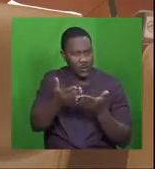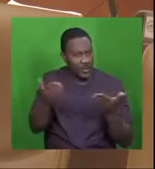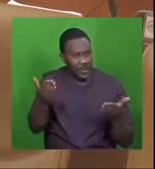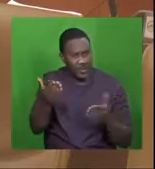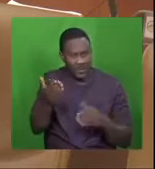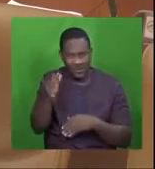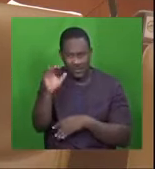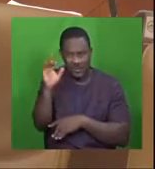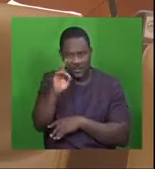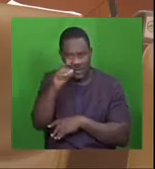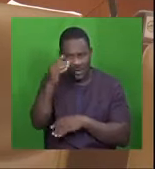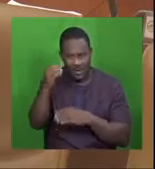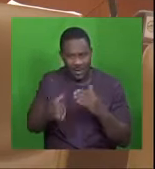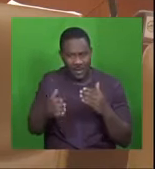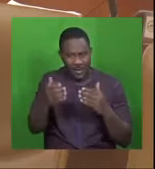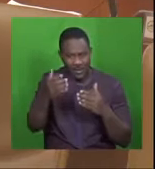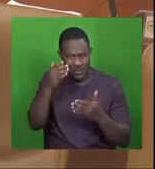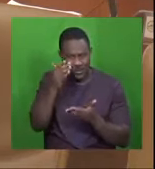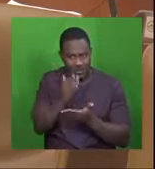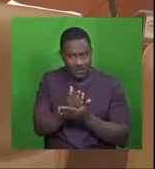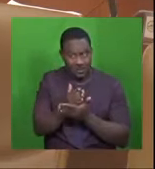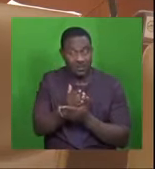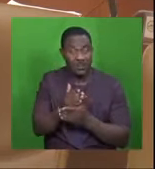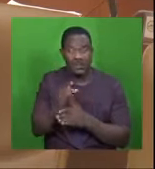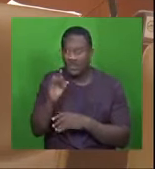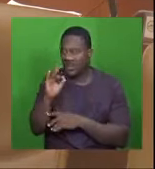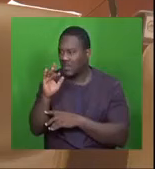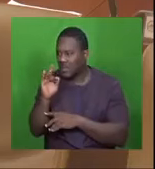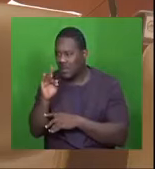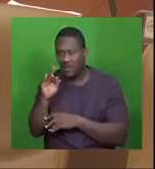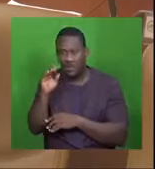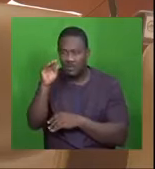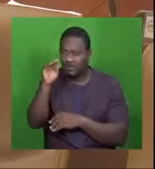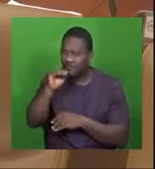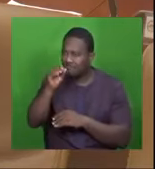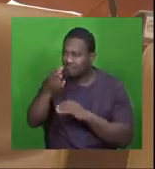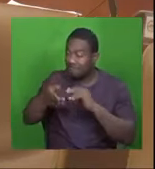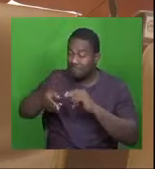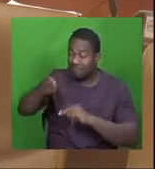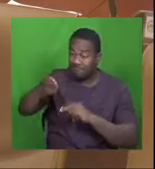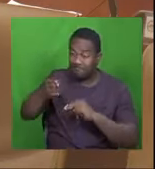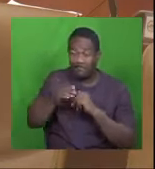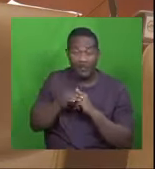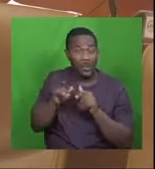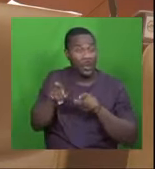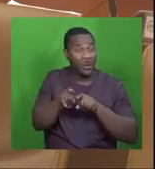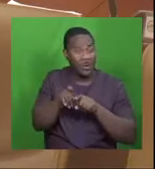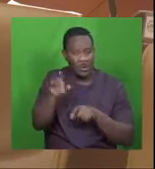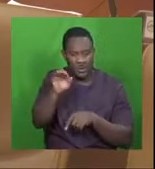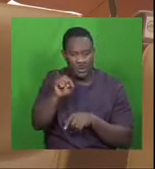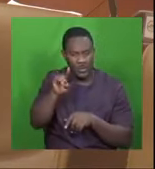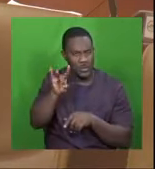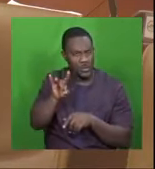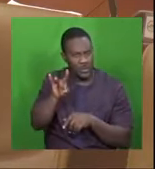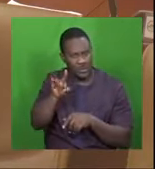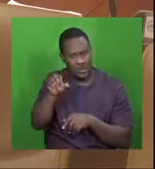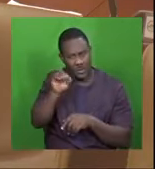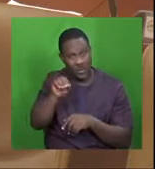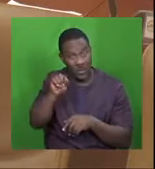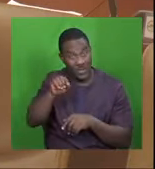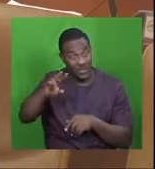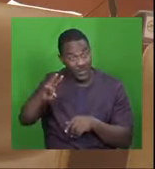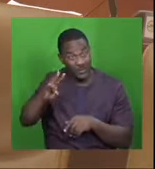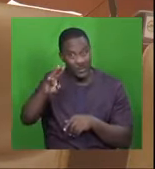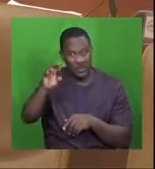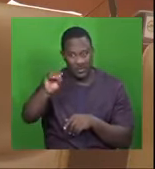of 18.9%. We are thinking of a primary balance on commitment basis of 0.7%. And we are